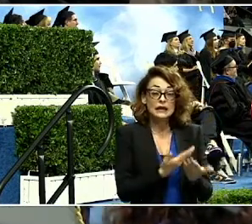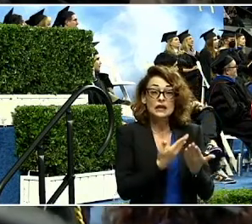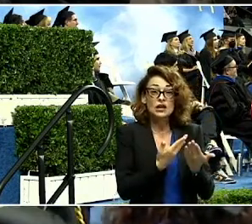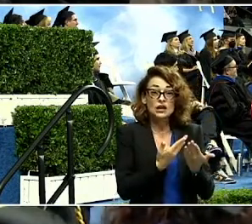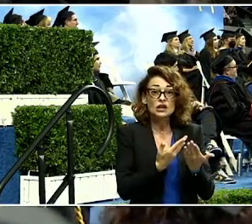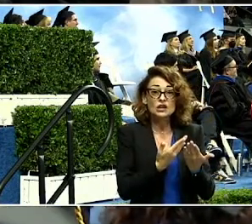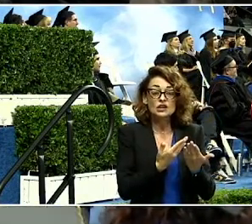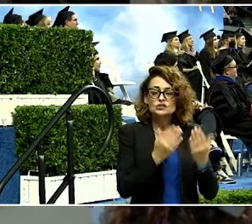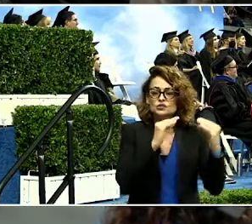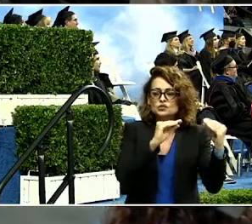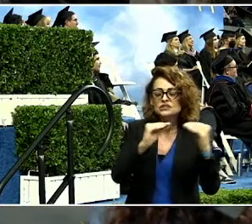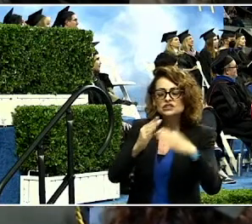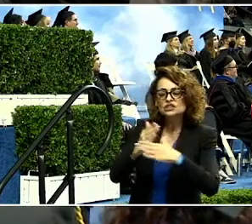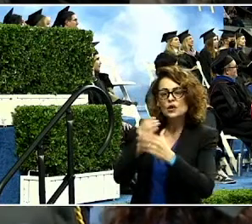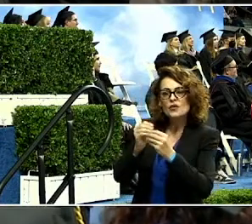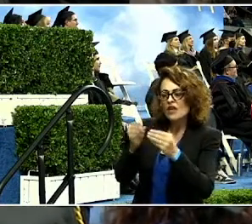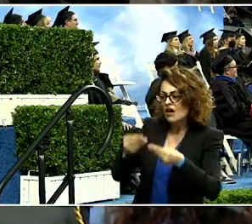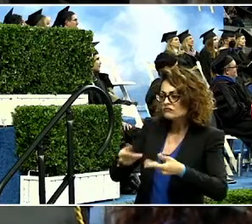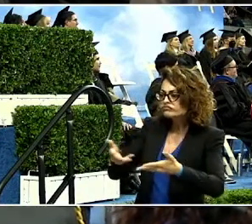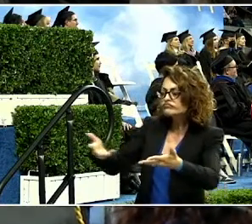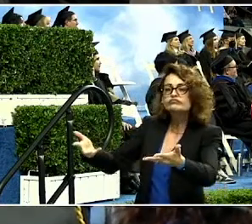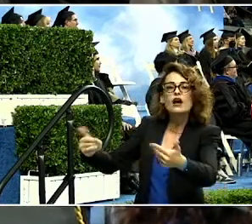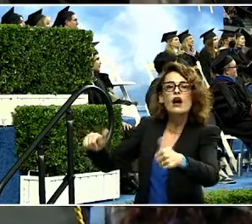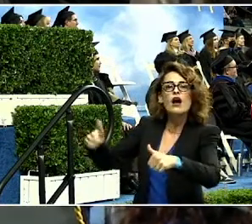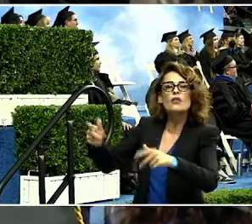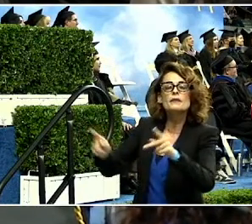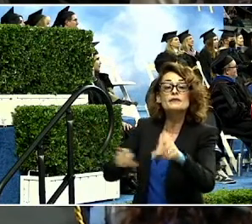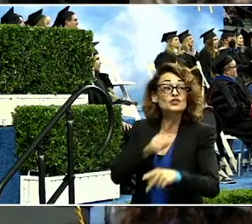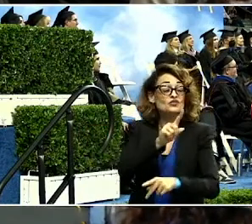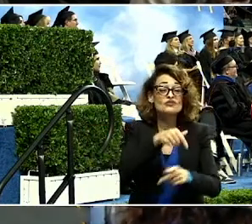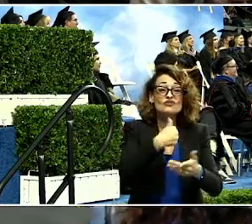others? You are graduates in philosophy